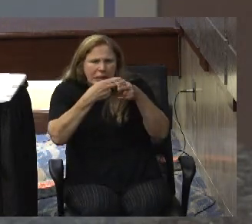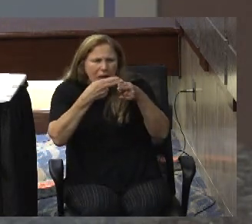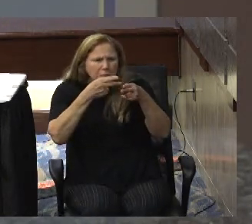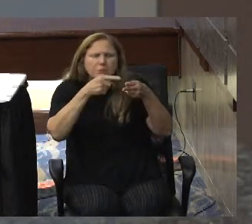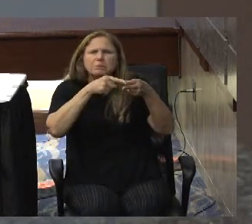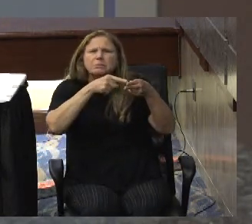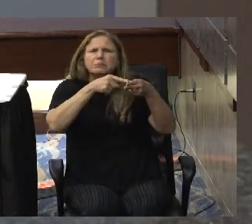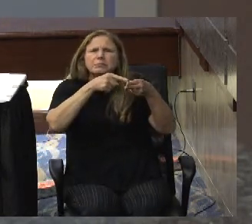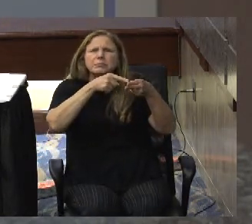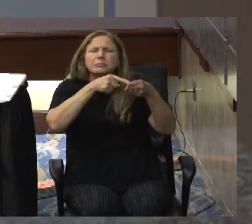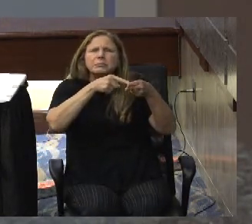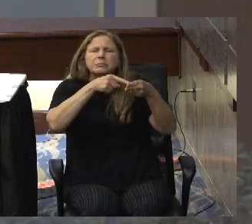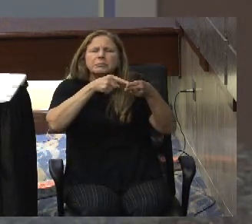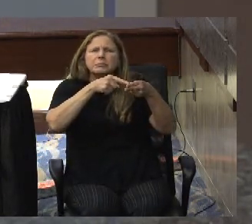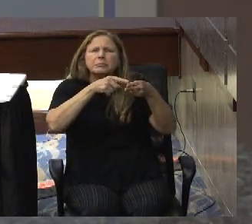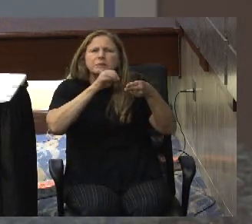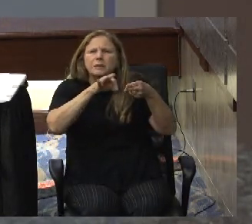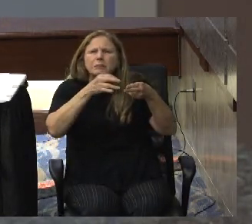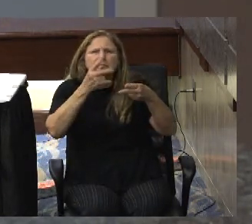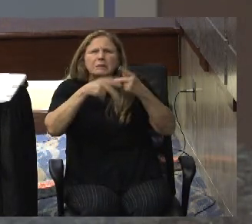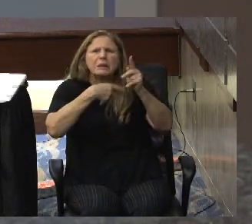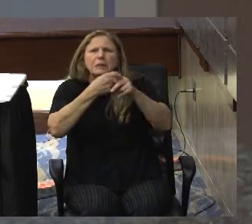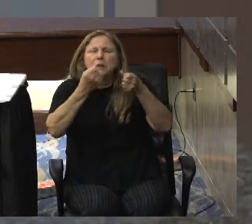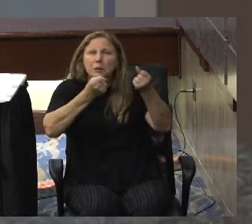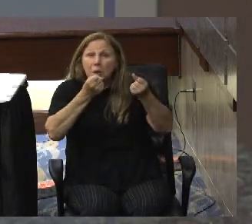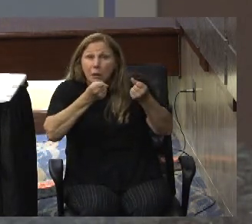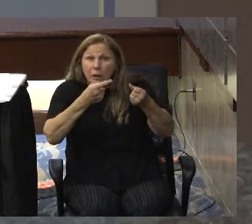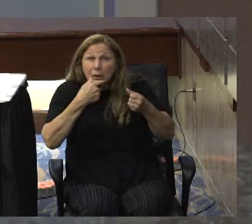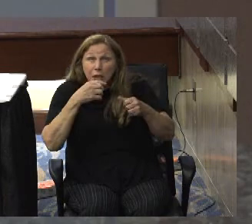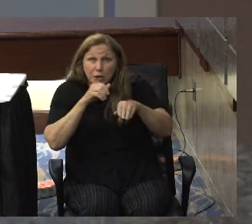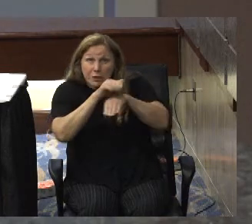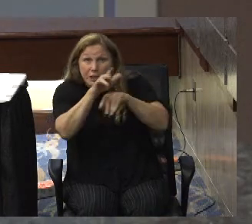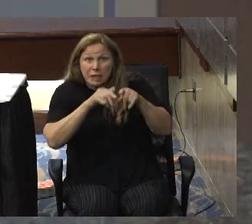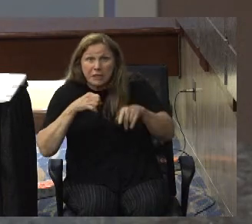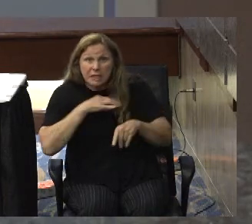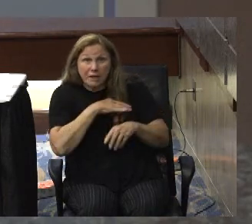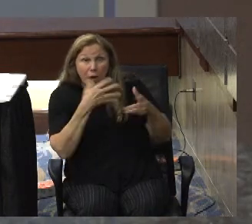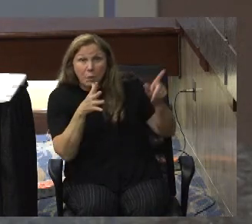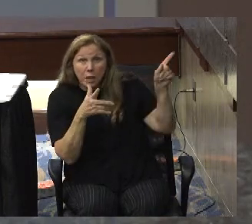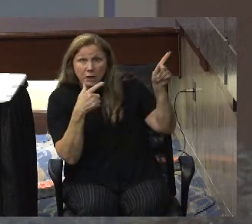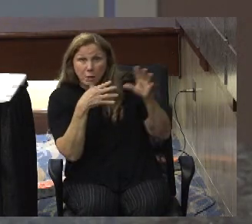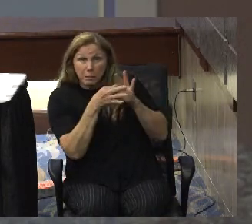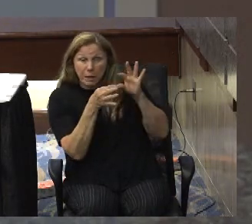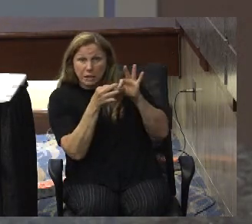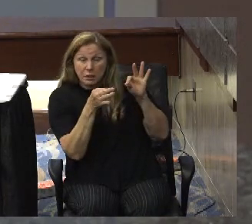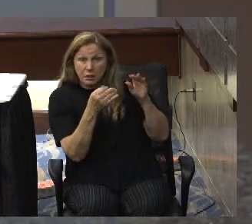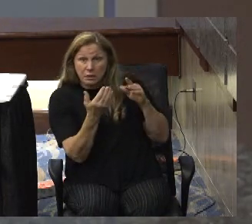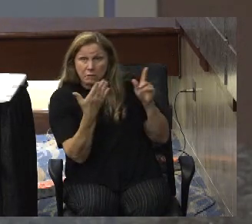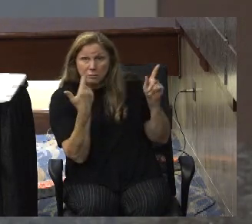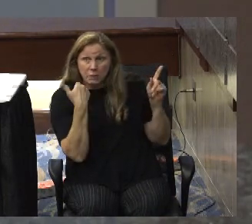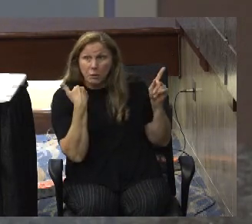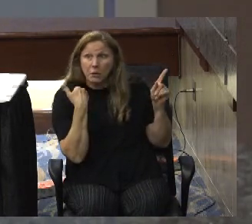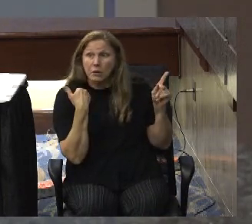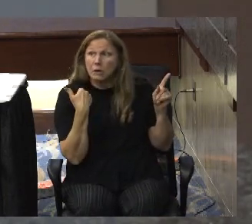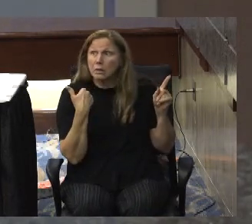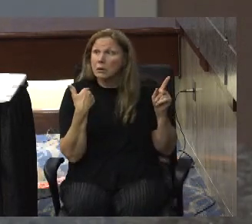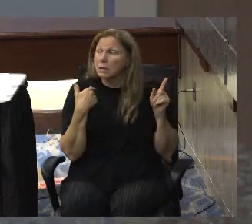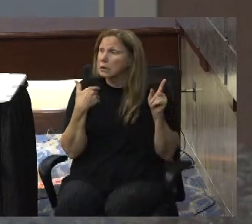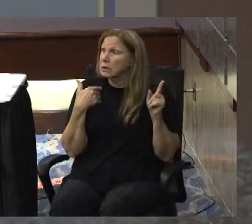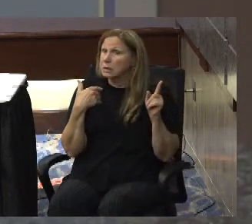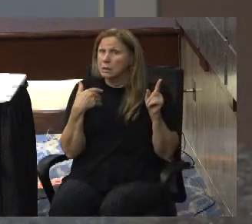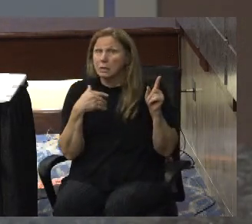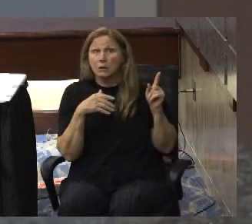of vehicles. Did you send that to staff already, the ones that you mentioned, Ms. Porter? Can